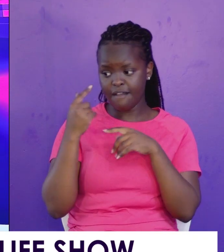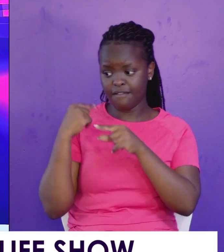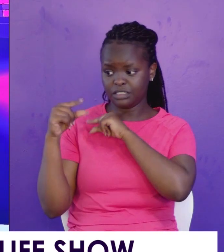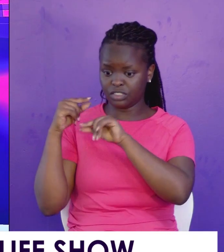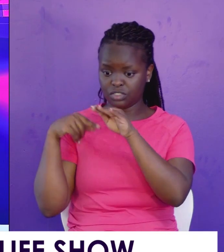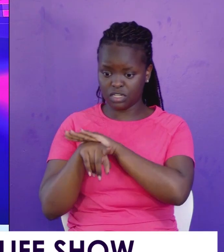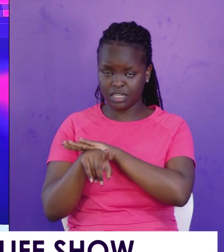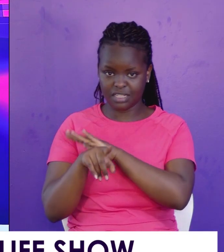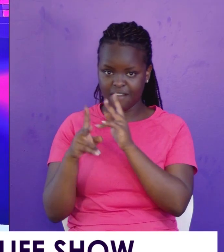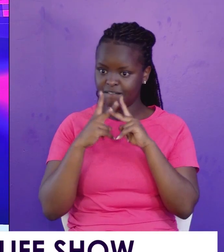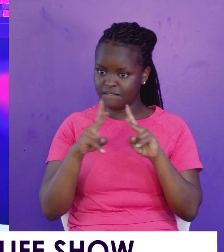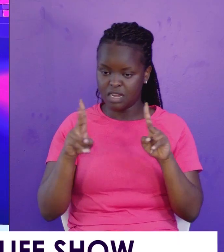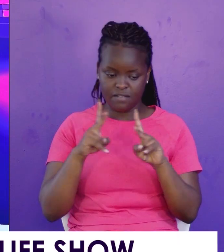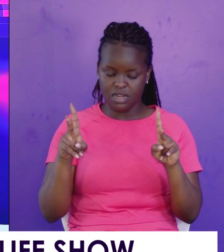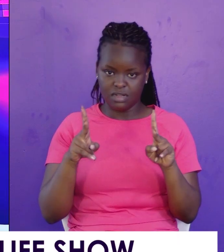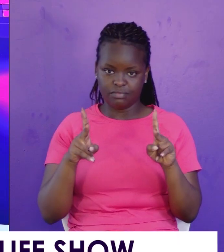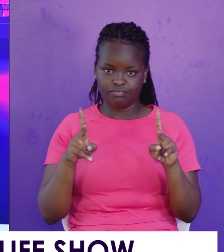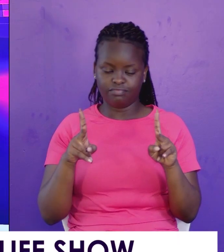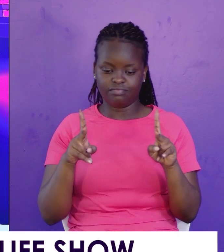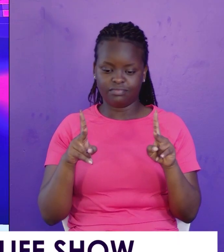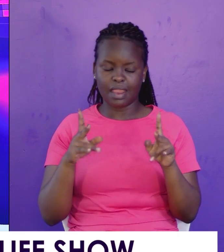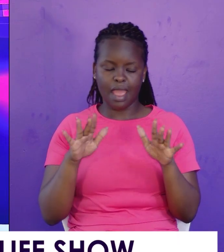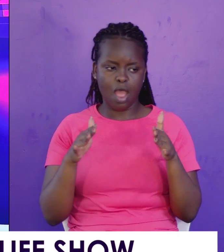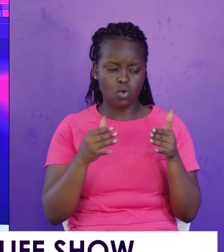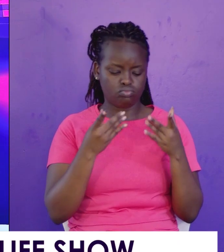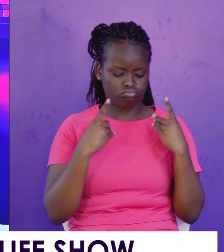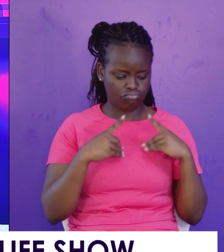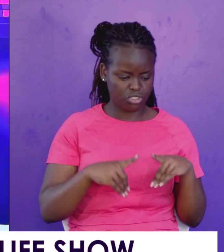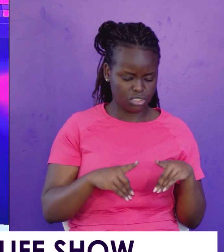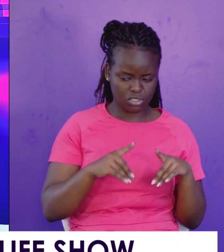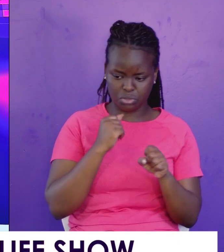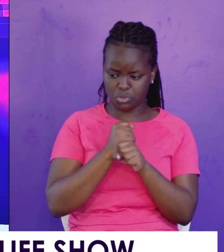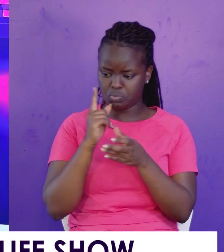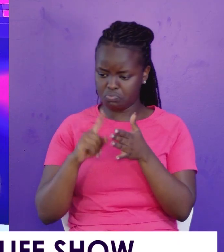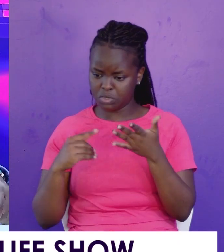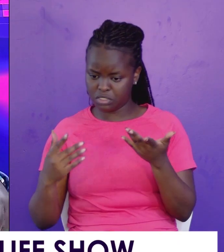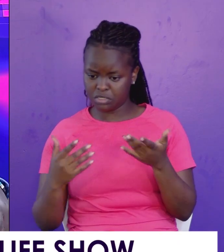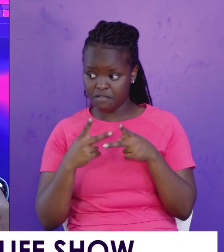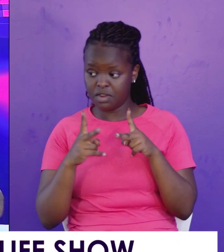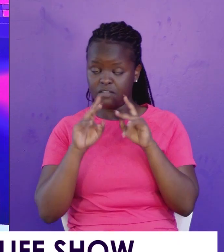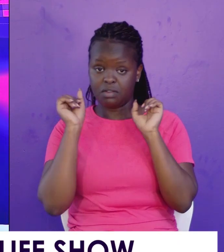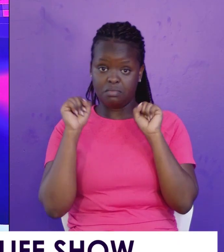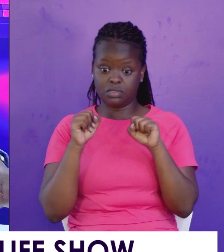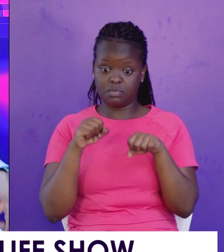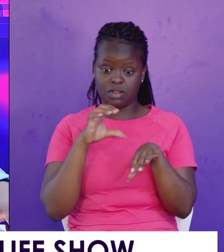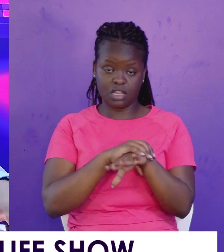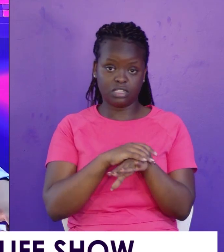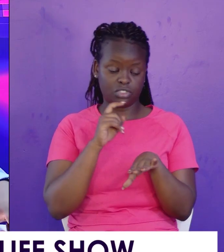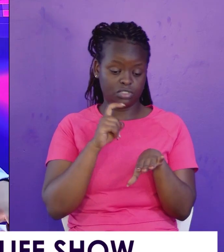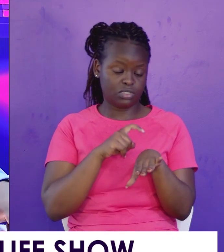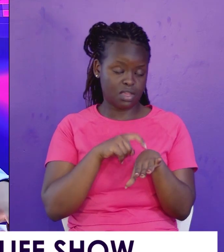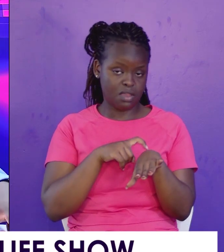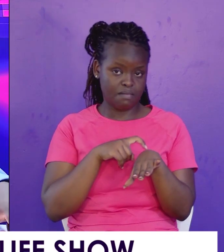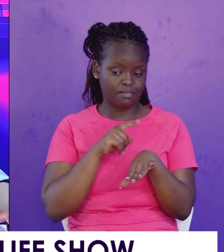in that is really very reactive to how they do, the way they dress and what have you. So it is very possible you will get a certain time that this